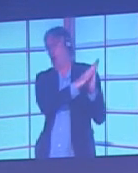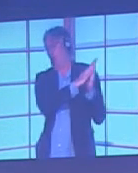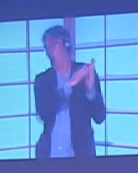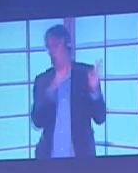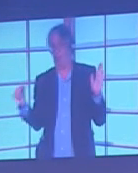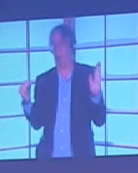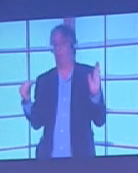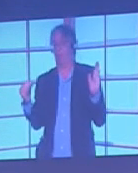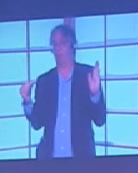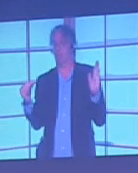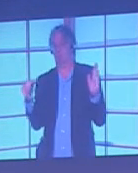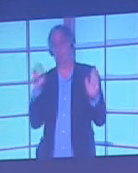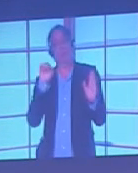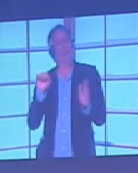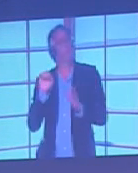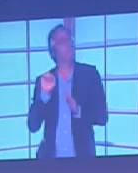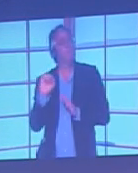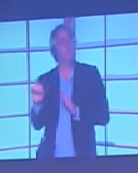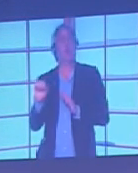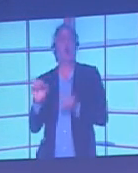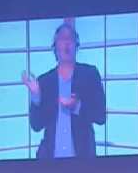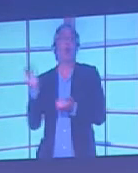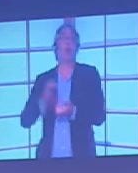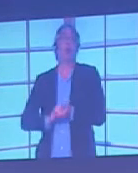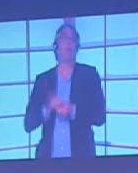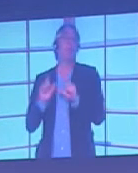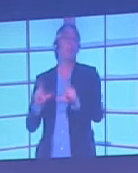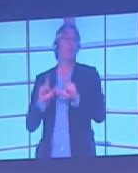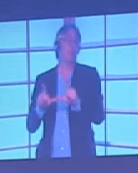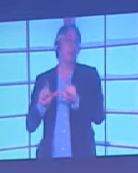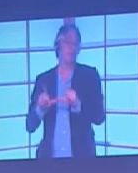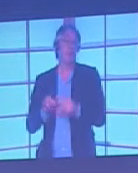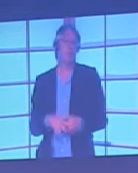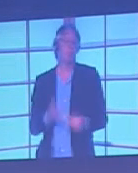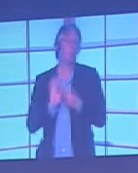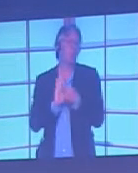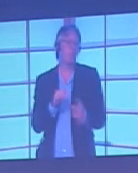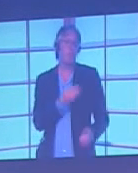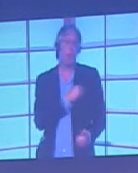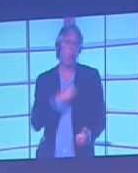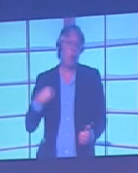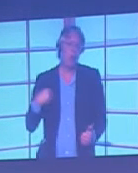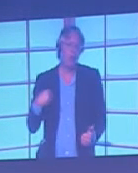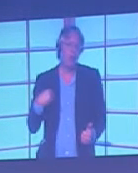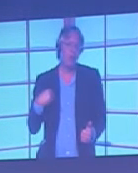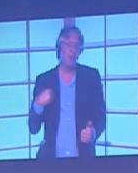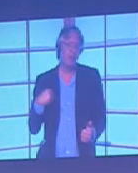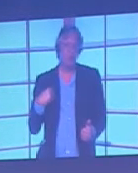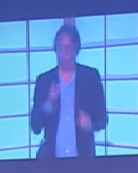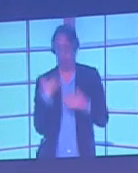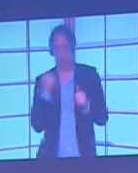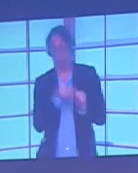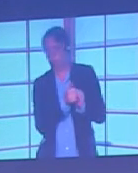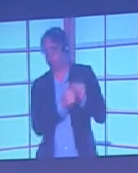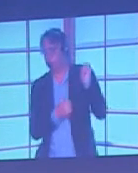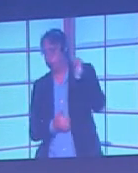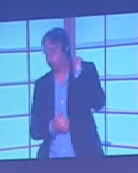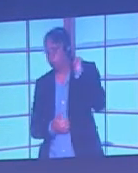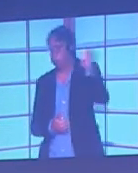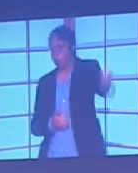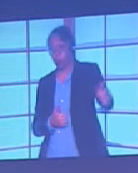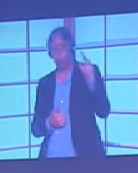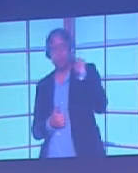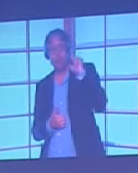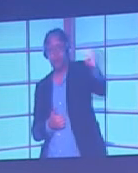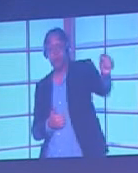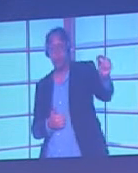into their own club licensing. So I can tell you Poland were very far ahead in this. They actually implemented the